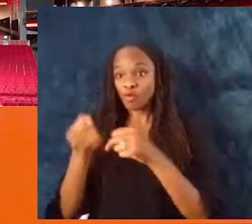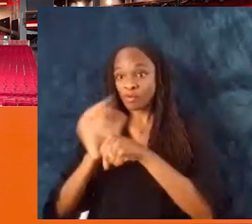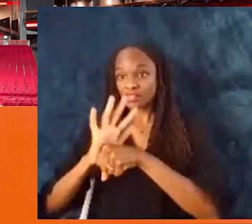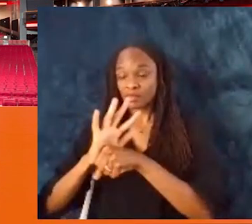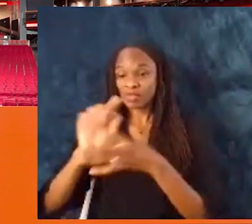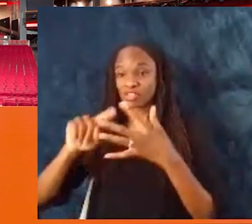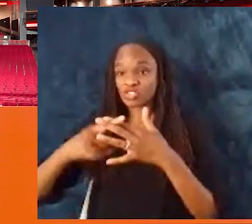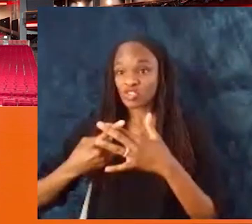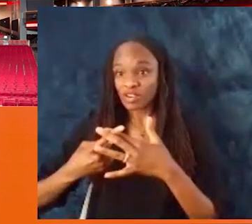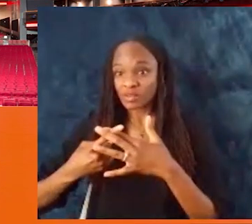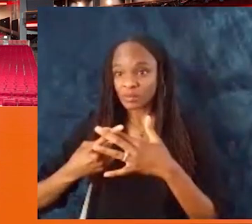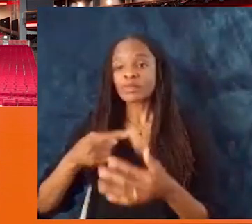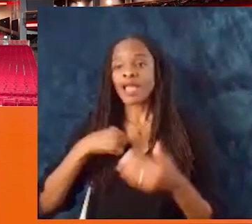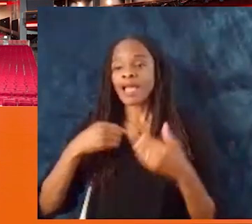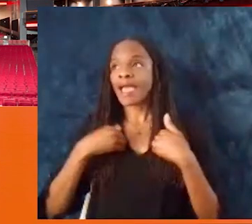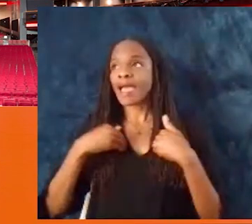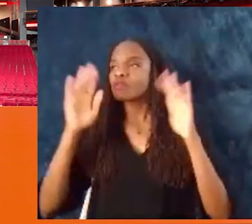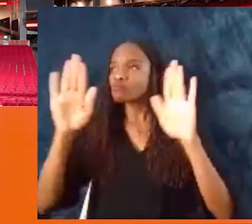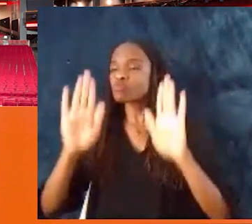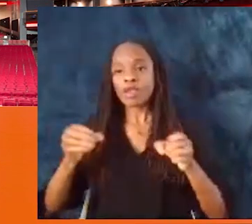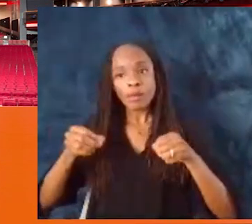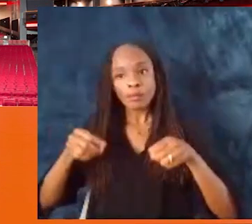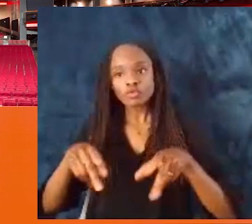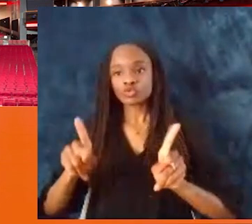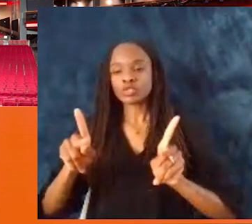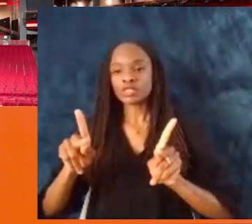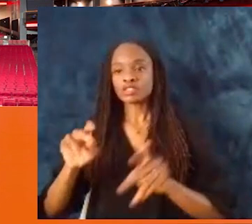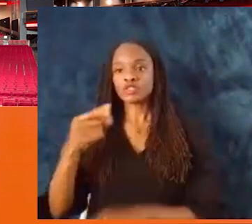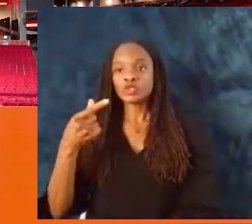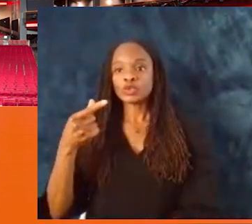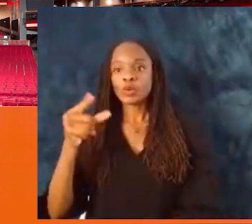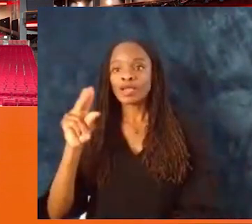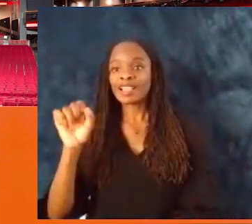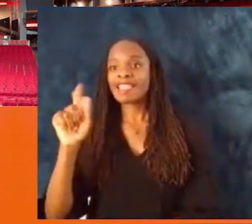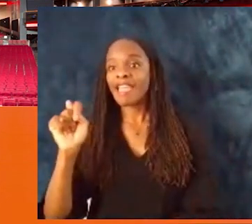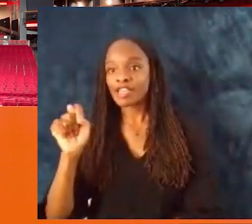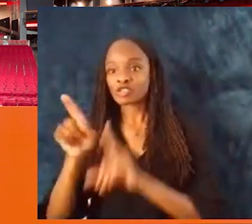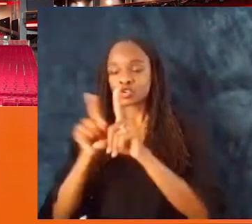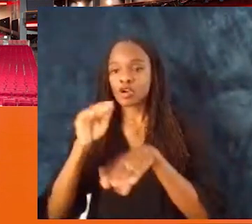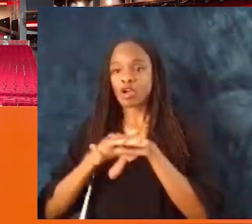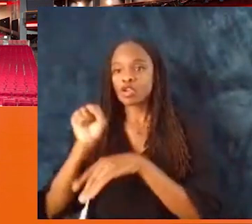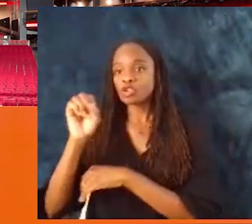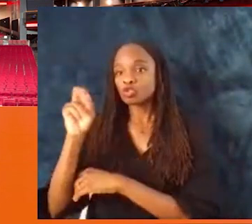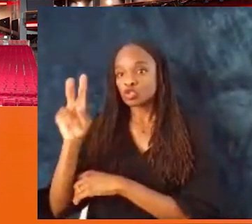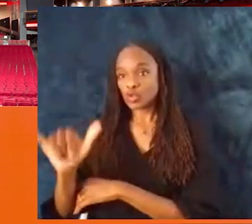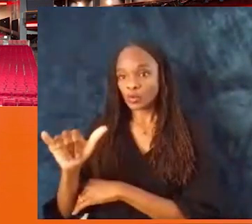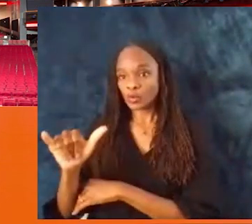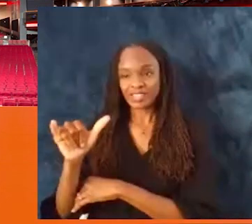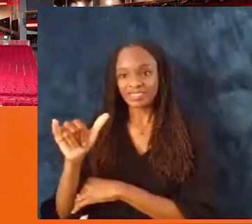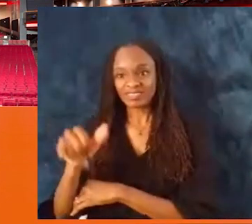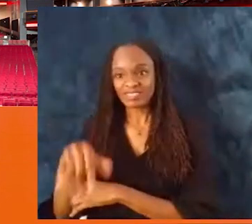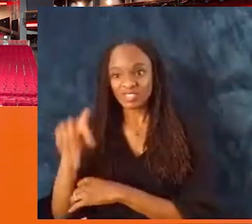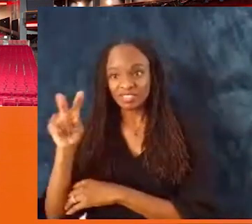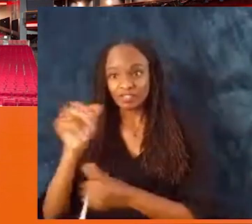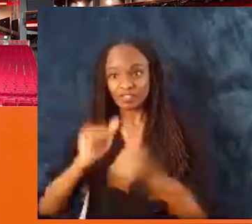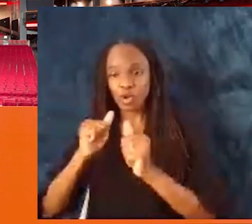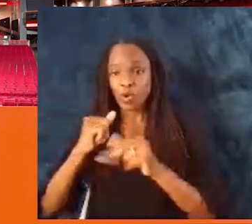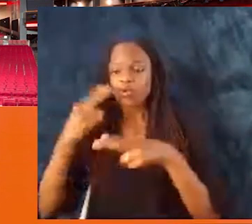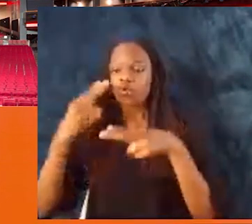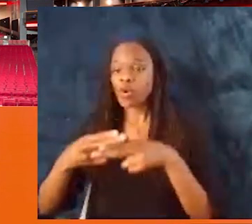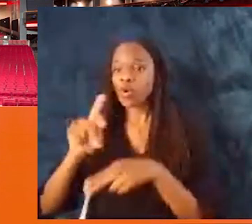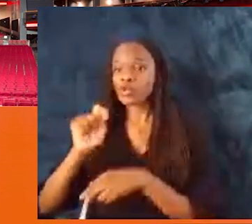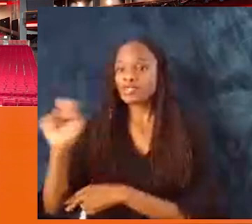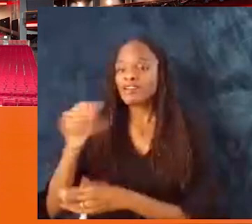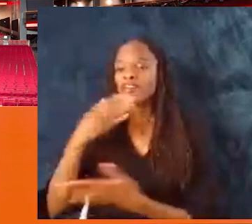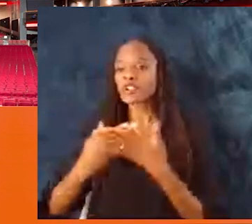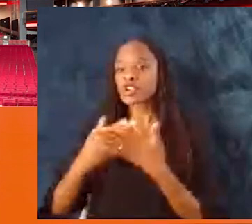I had the amazing opportunity to guest star on the Sony Pictures TV show, The Good Doctor. Now, normally when I act